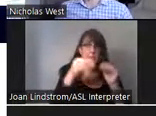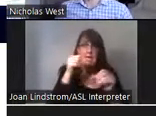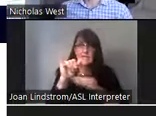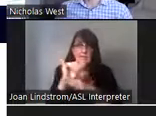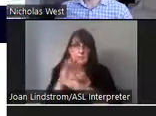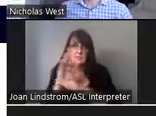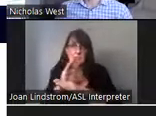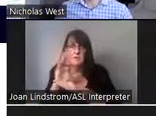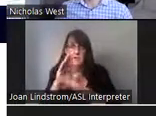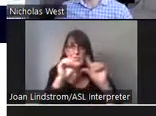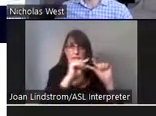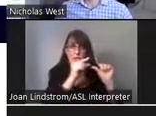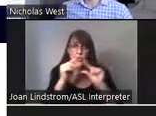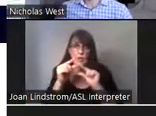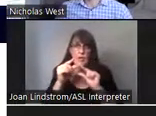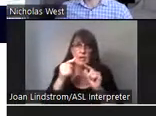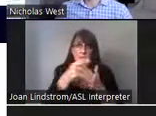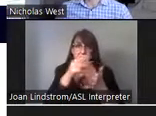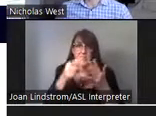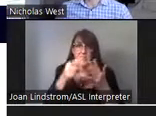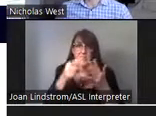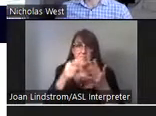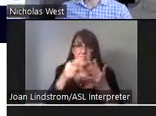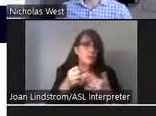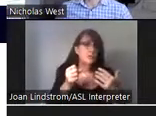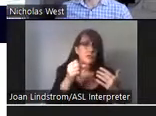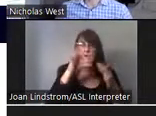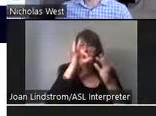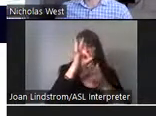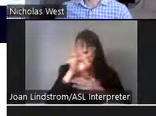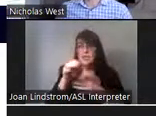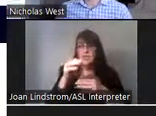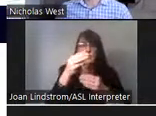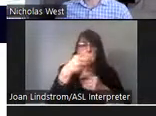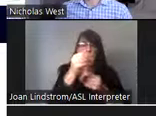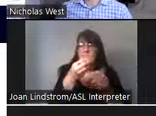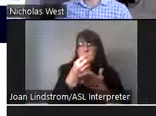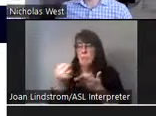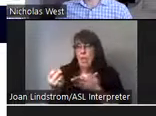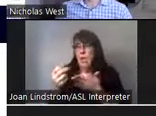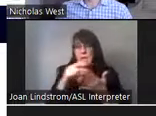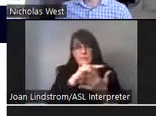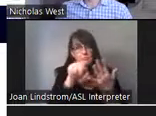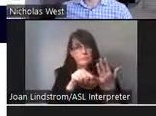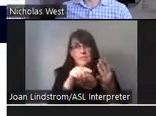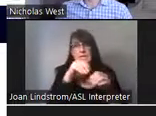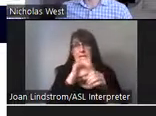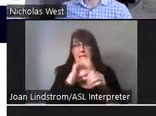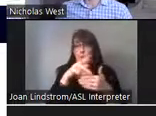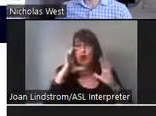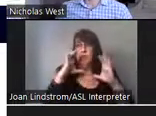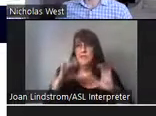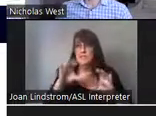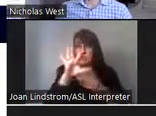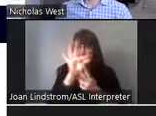product category. This is things like tools, furniture, office supplies. In this program, customers can